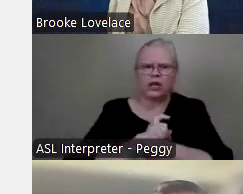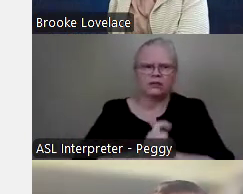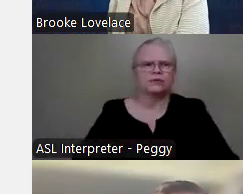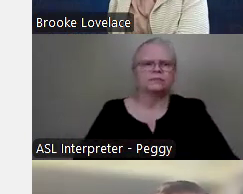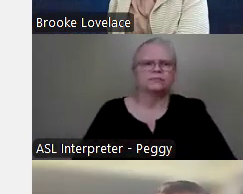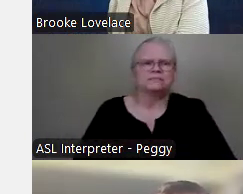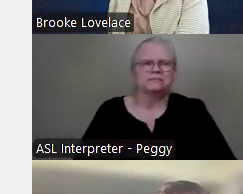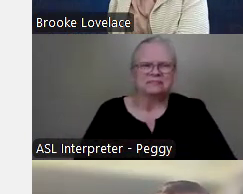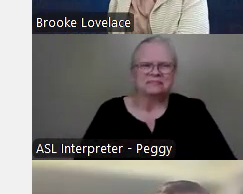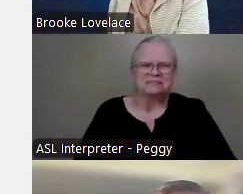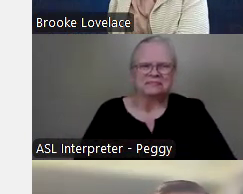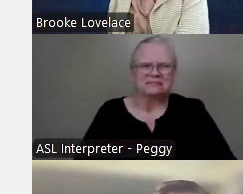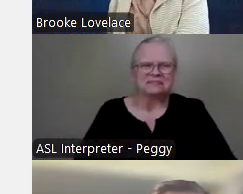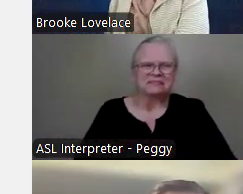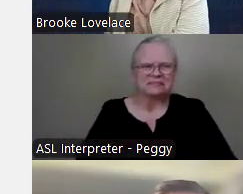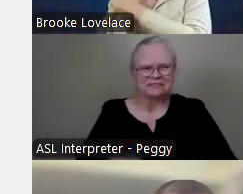Oops.